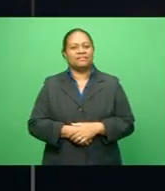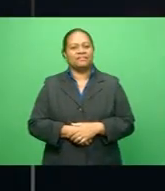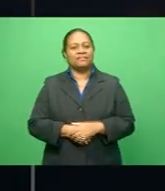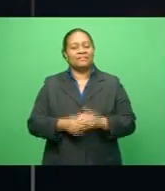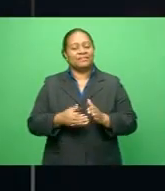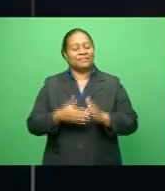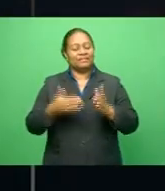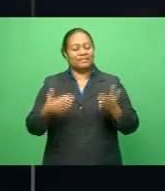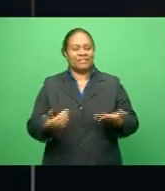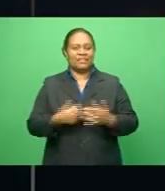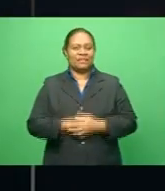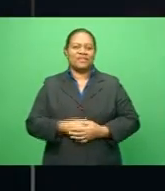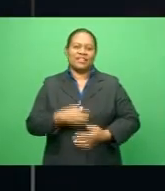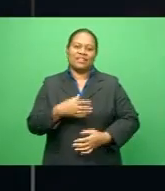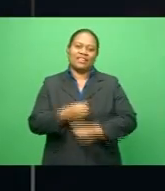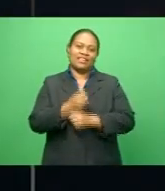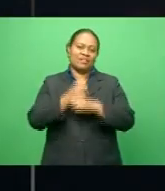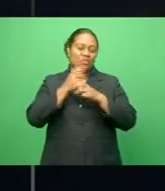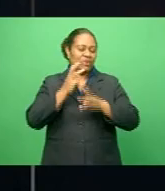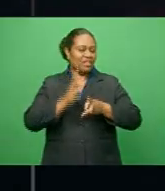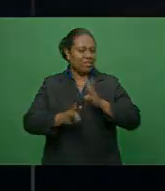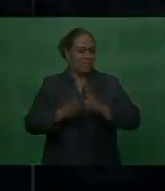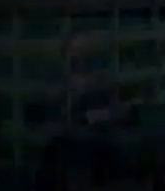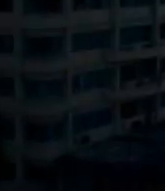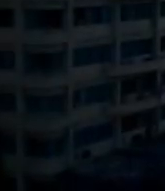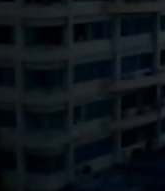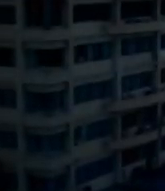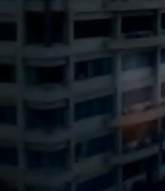And now let's catch up on today's weather with Kritika.